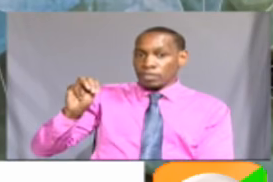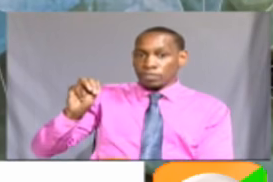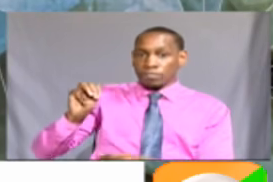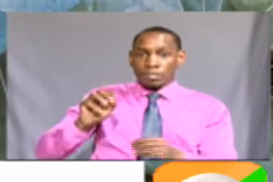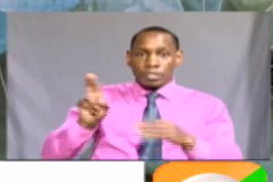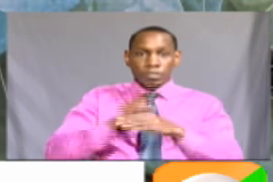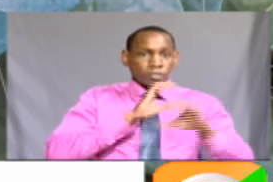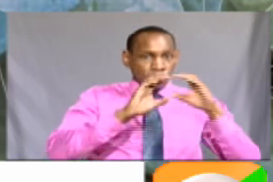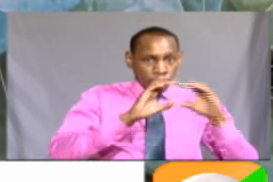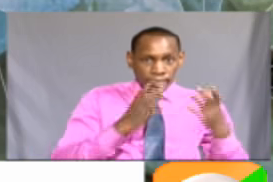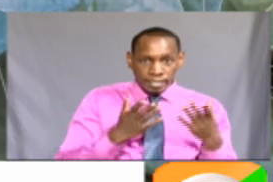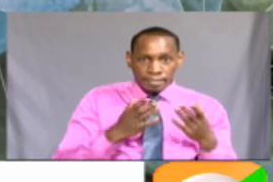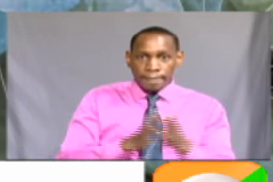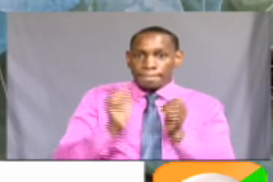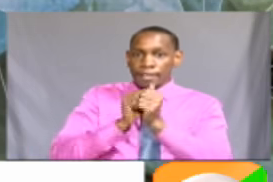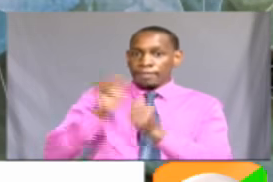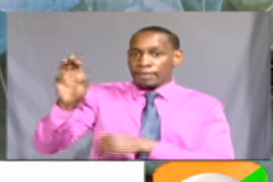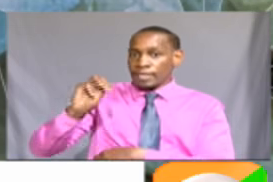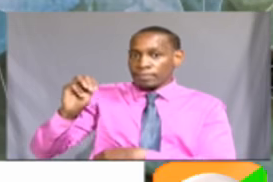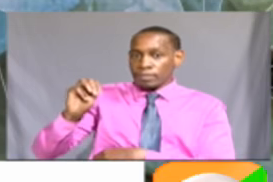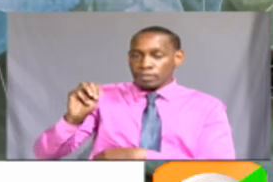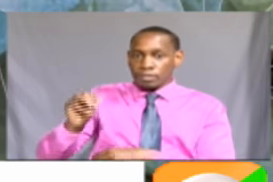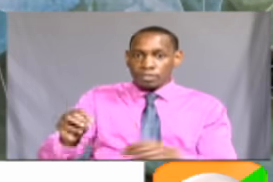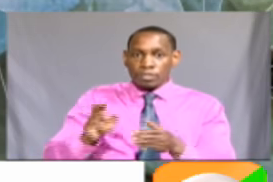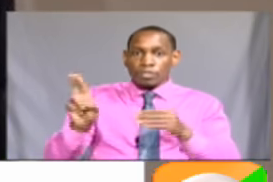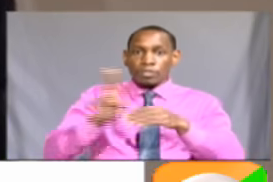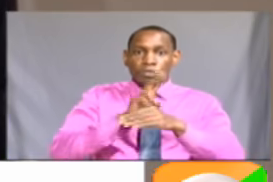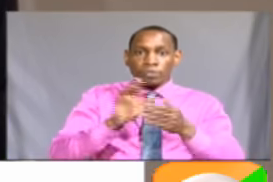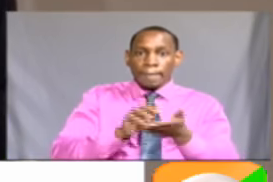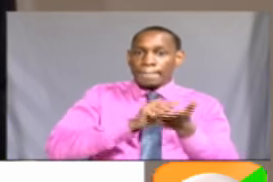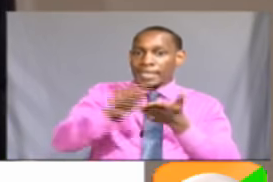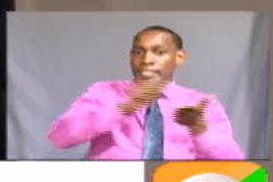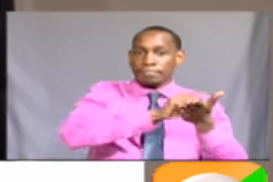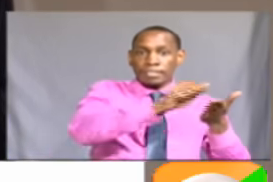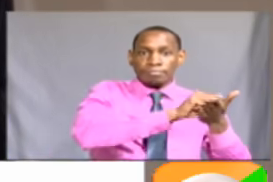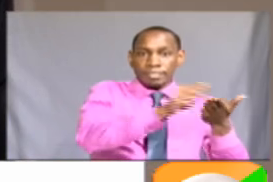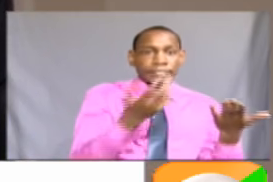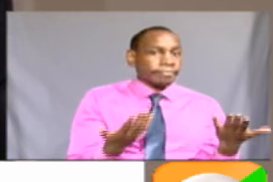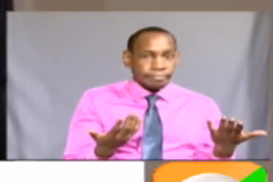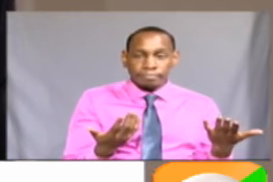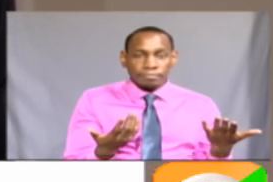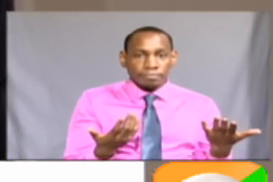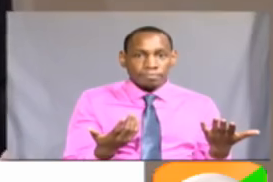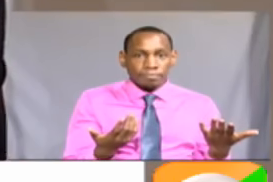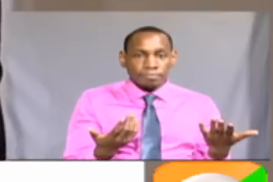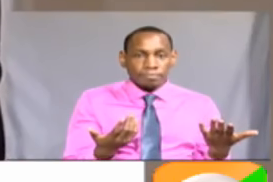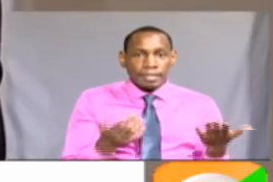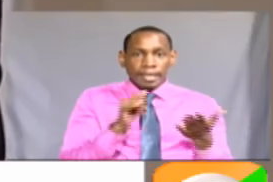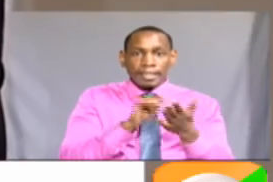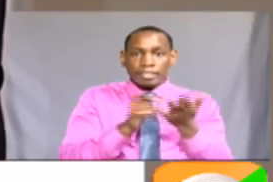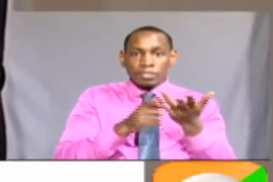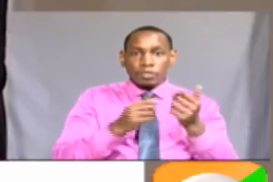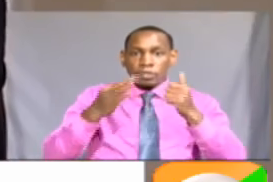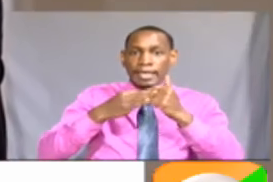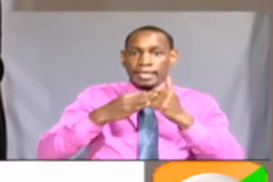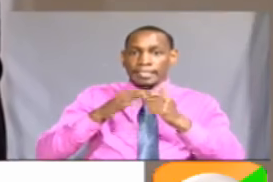on communications, 15 million shillings cumulatively spent on printing. That's 85